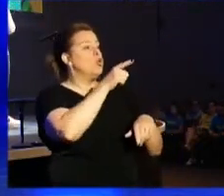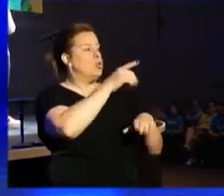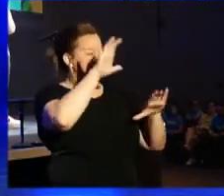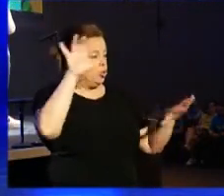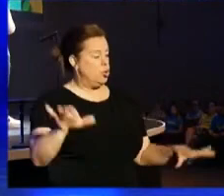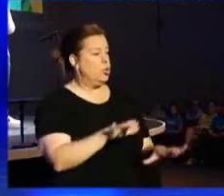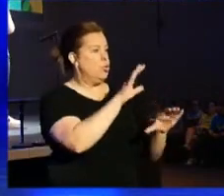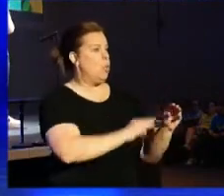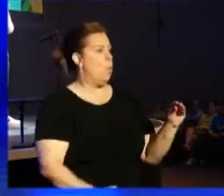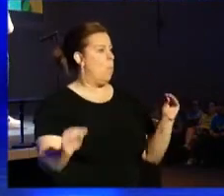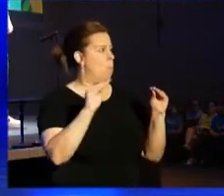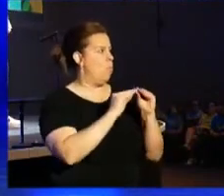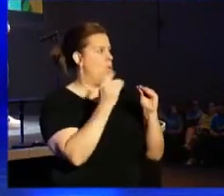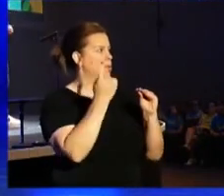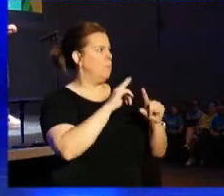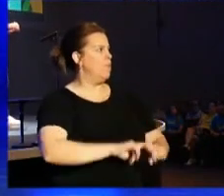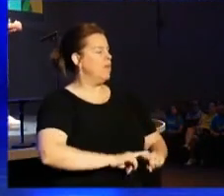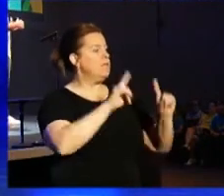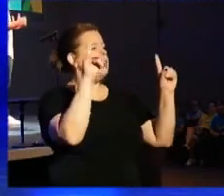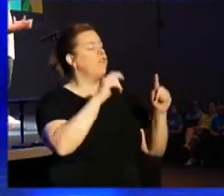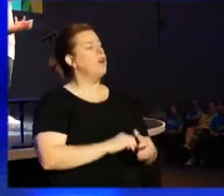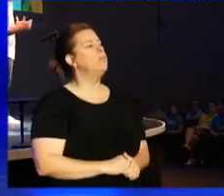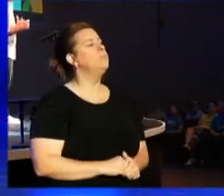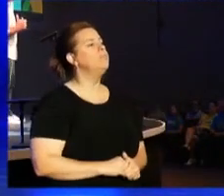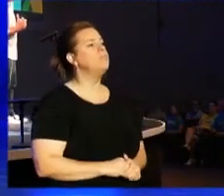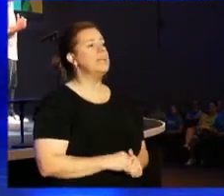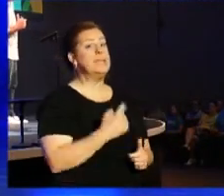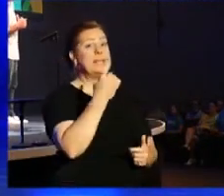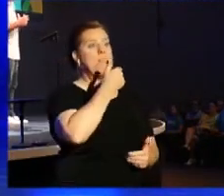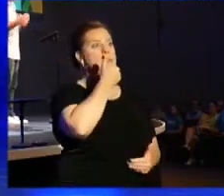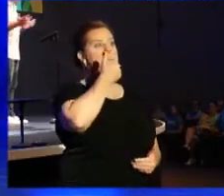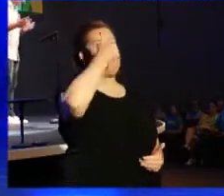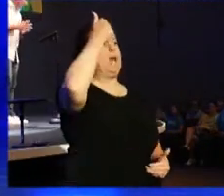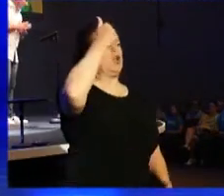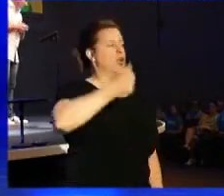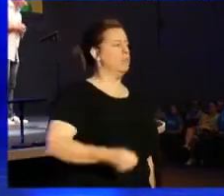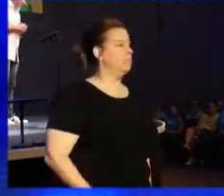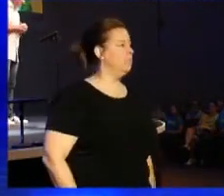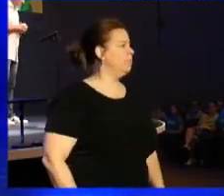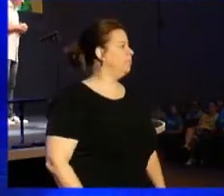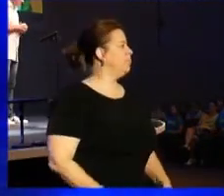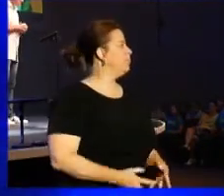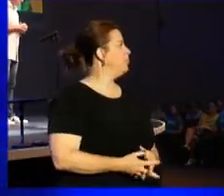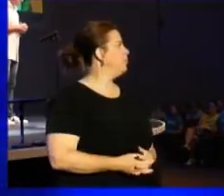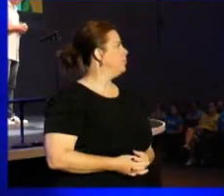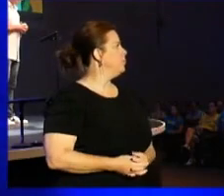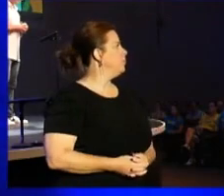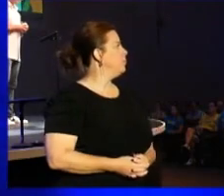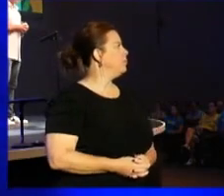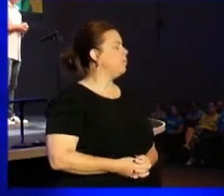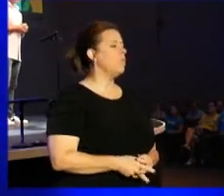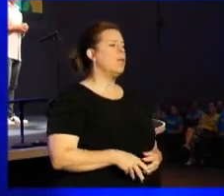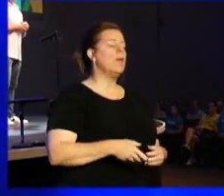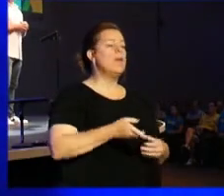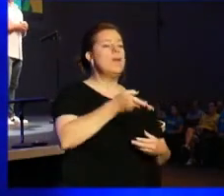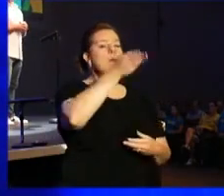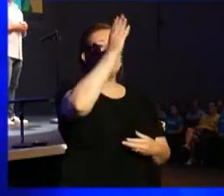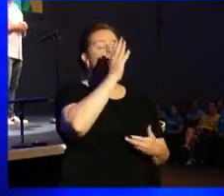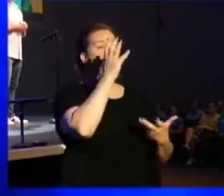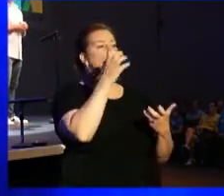different. He calls us to something much better than being nice. He calls us to be